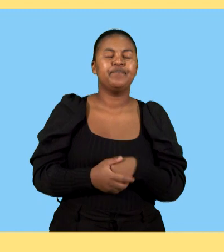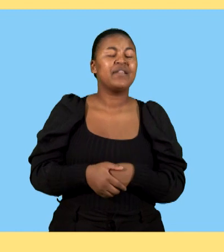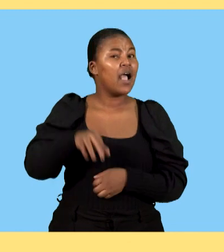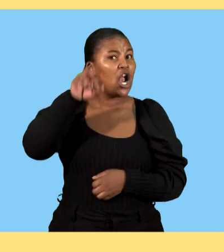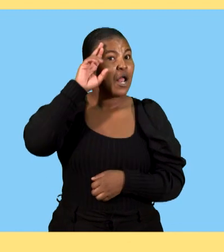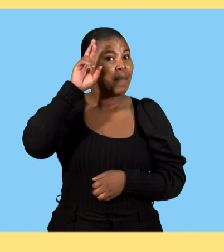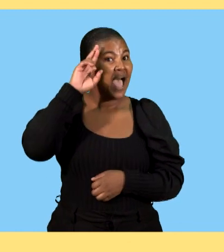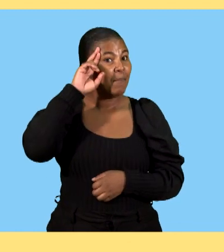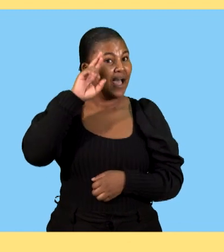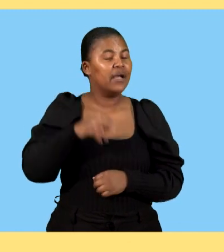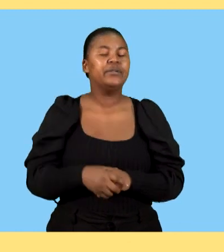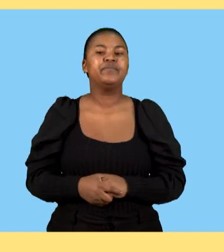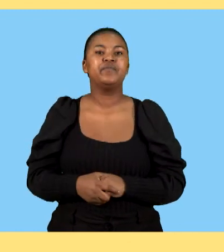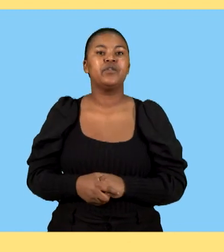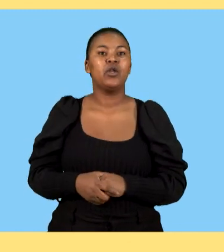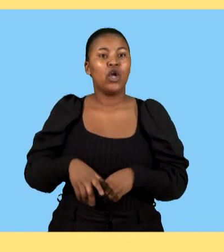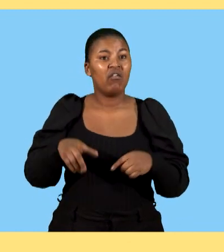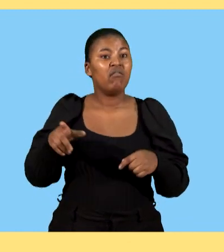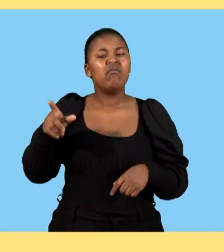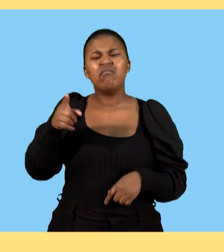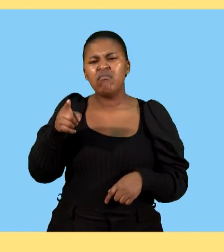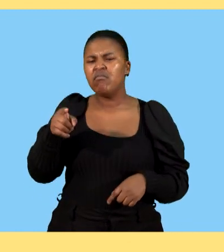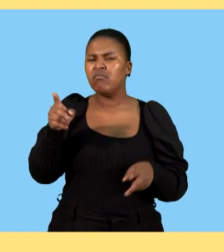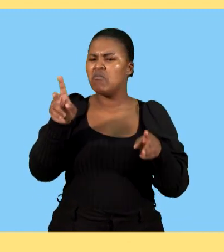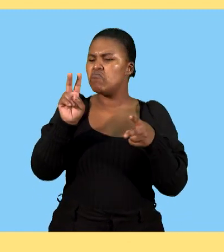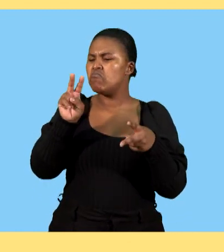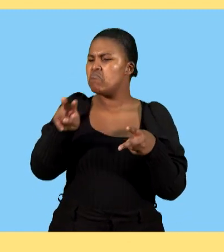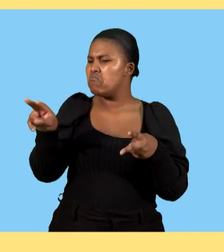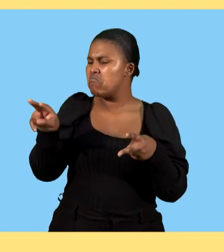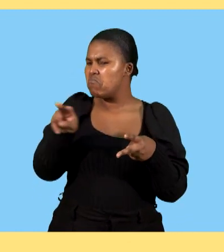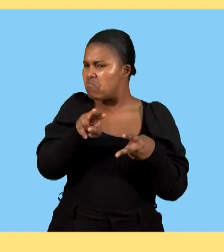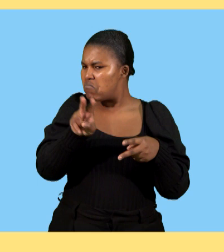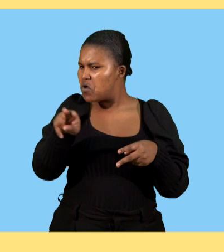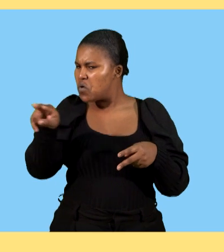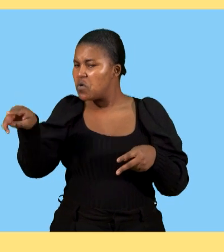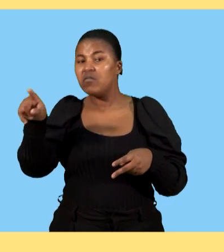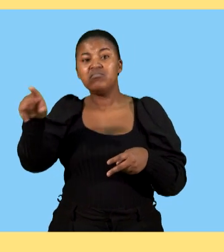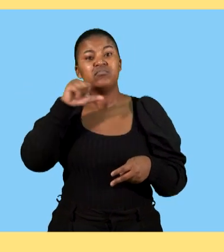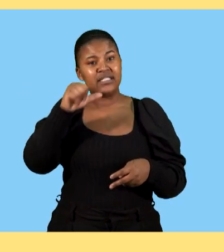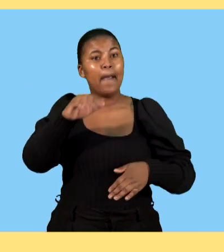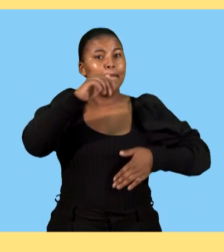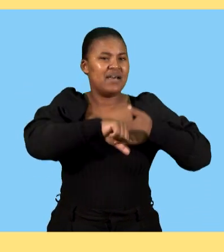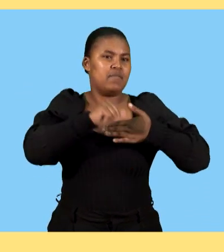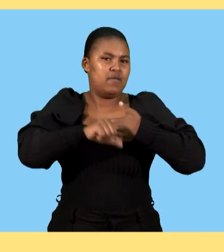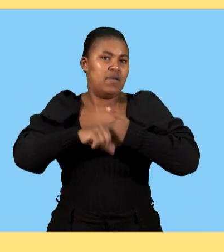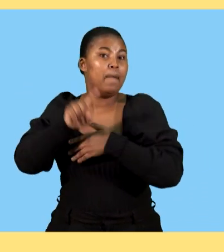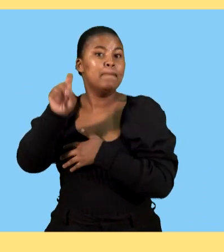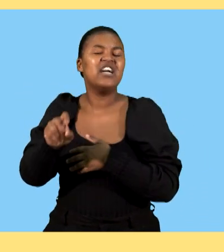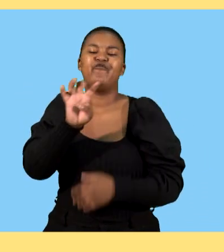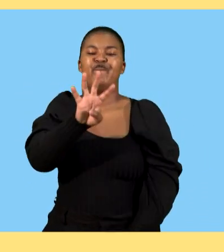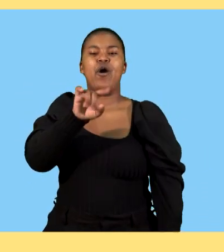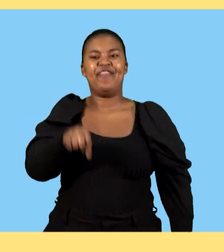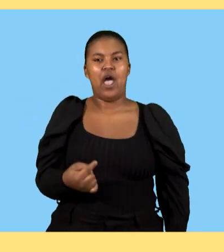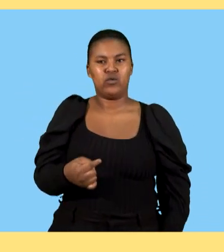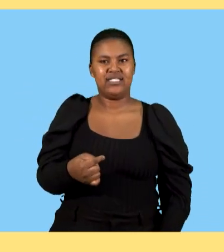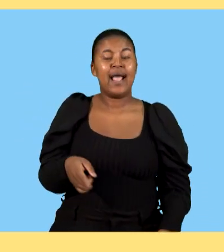right? And then we are being told here that the monthly insurance premium is 4,000 and the premium